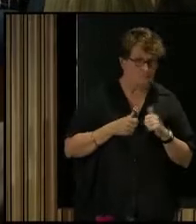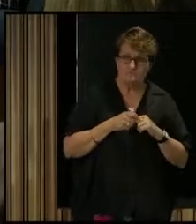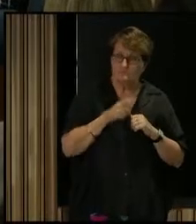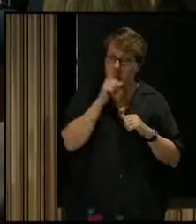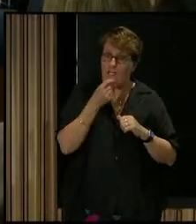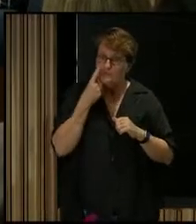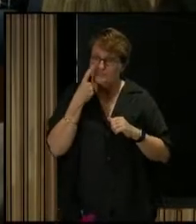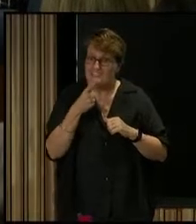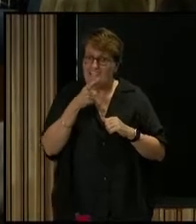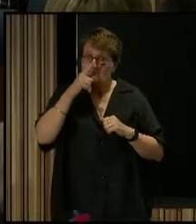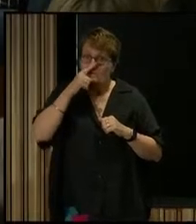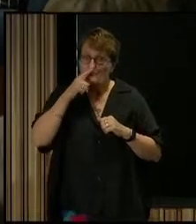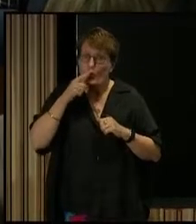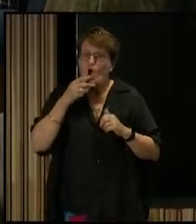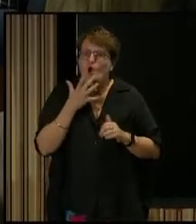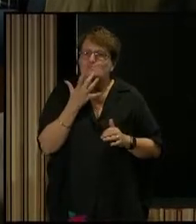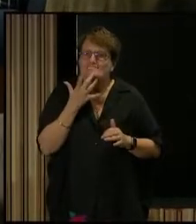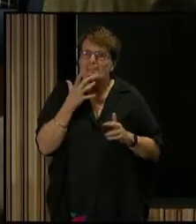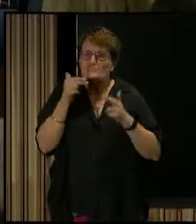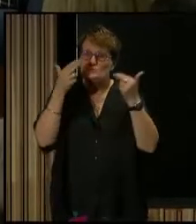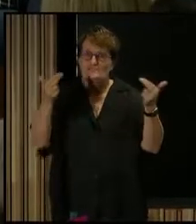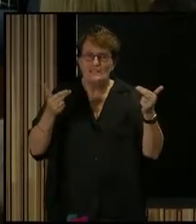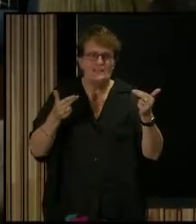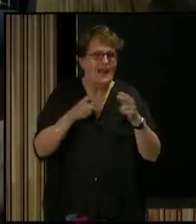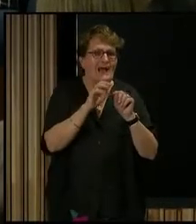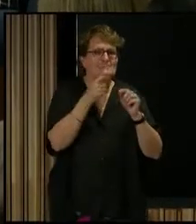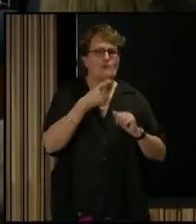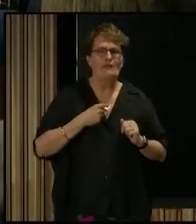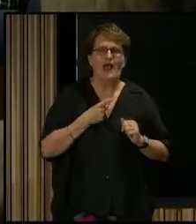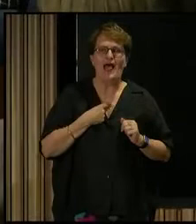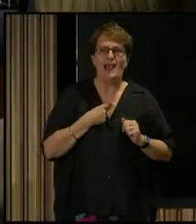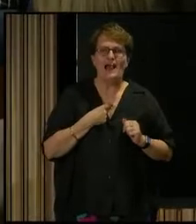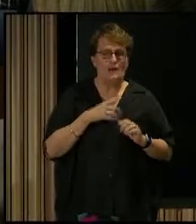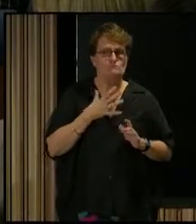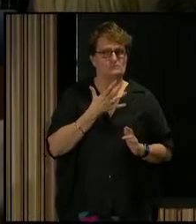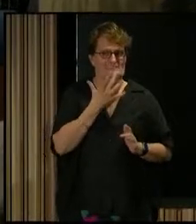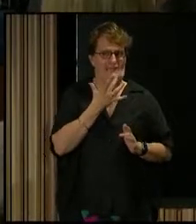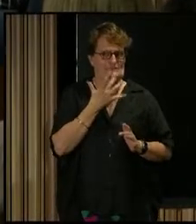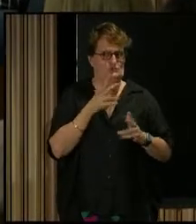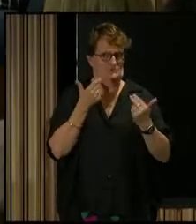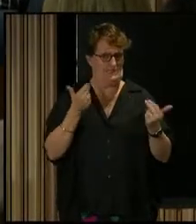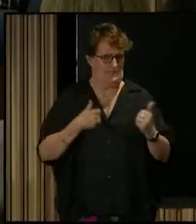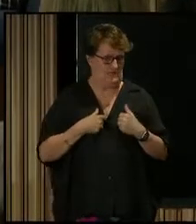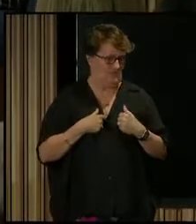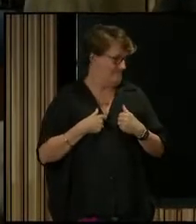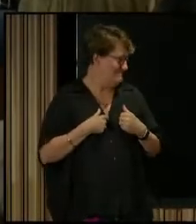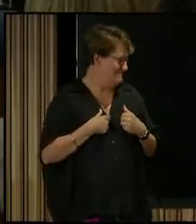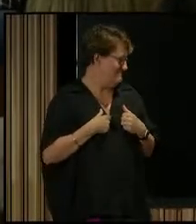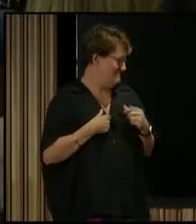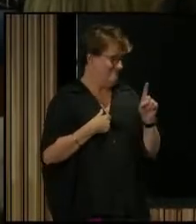are just pretending to sing? Is that somebody in the room who was pretending to sing? Just checking. Accountants. Yeah, that was